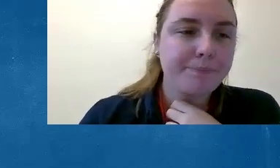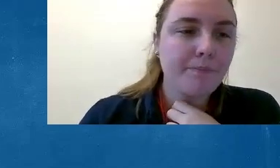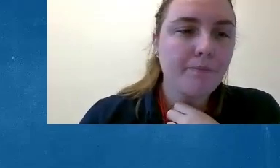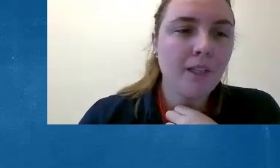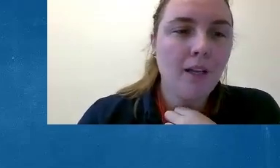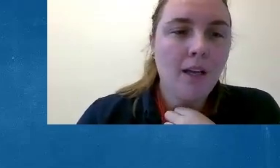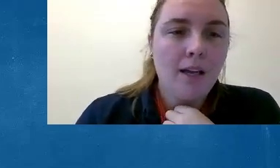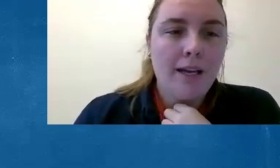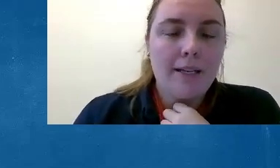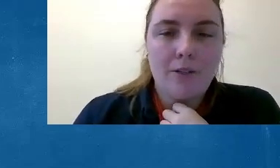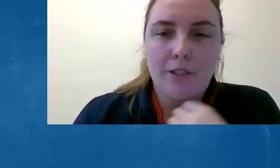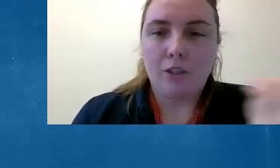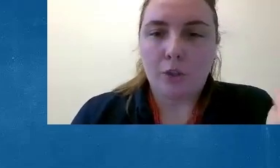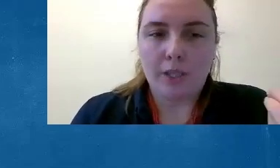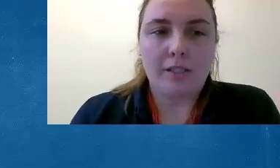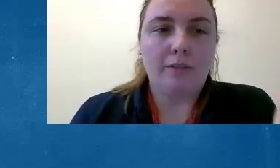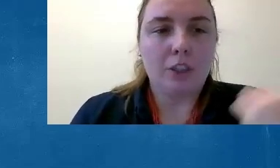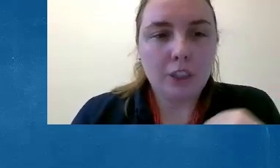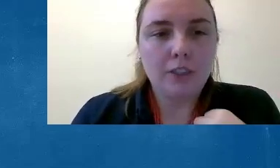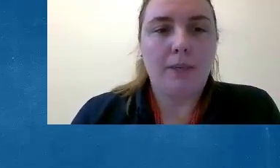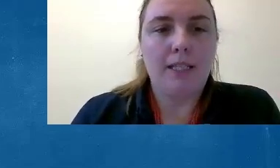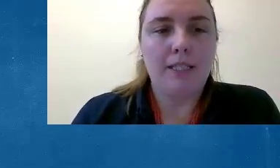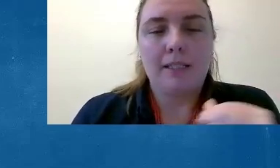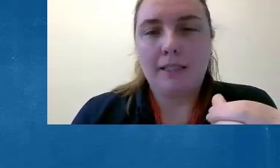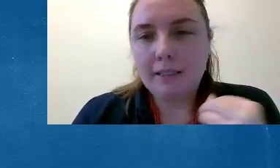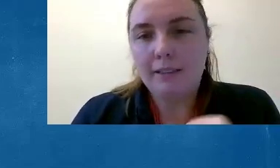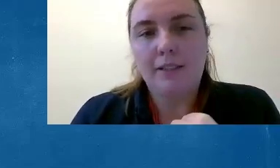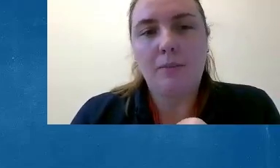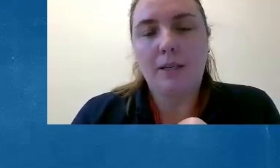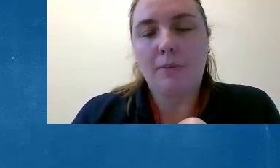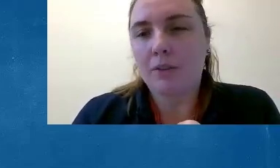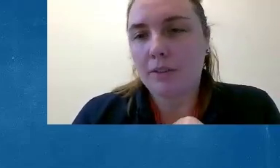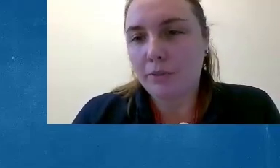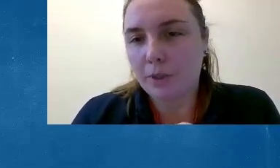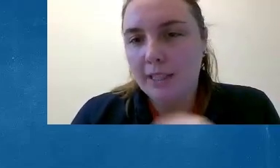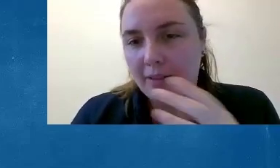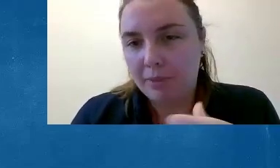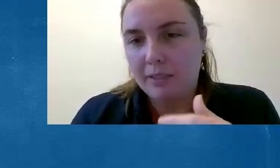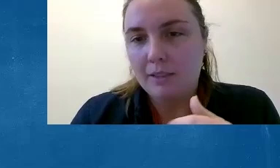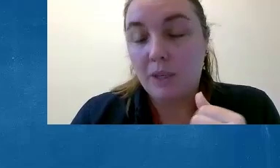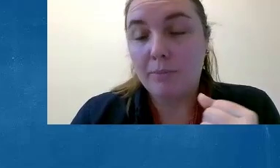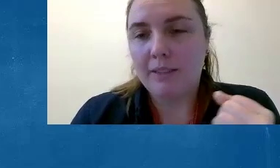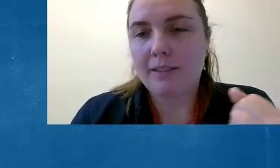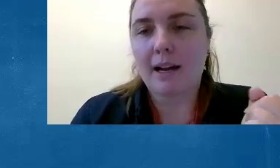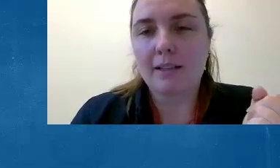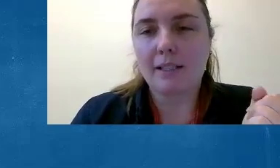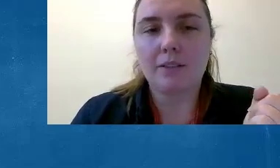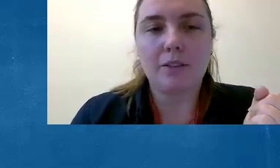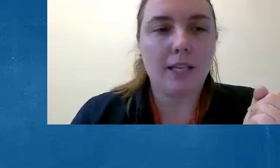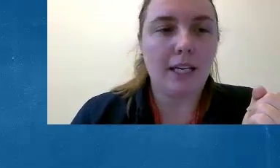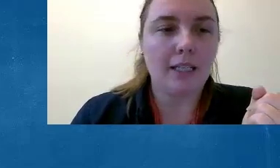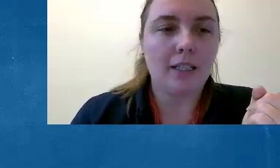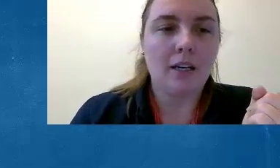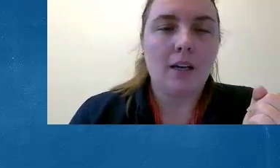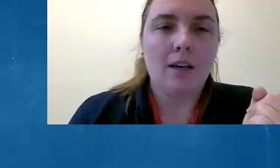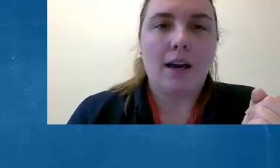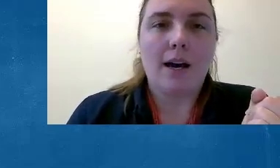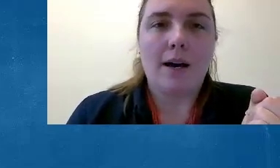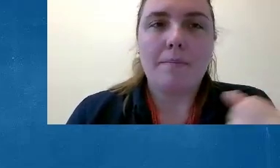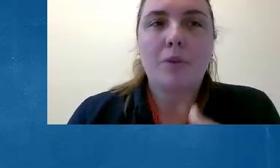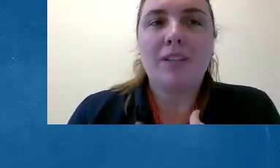on. So the choice of the 3 domains still needs to be among the 4 that we have been discussing